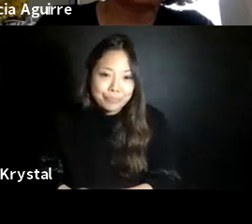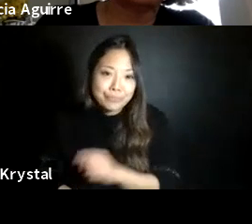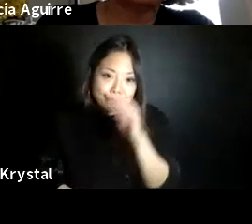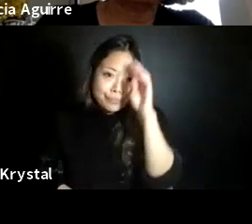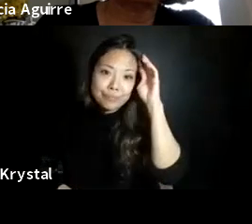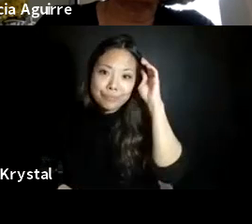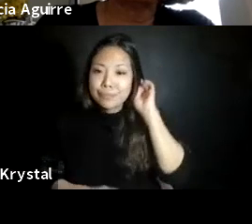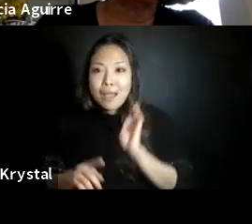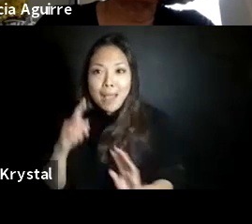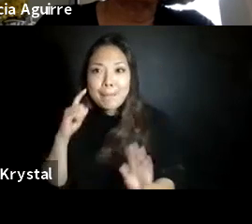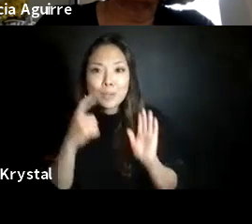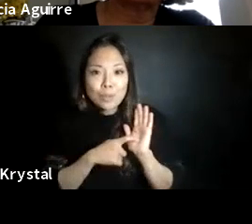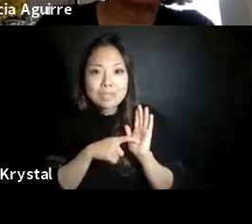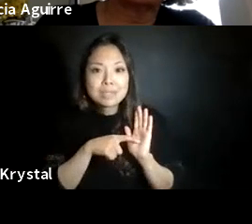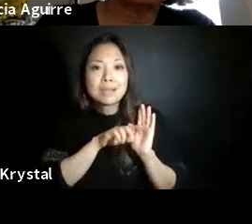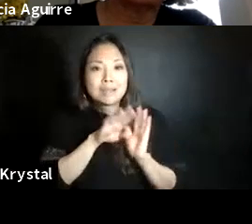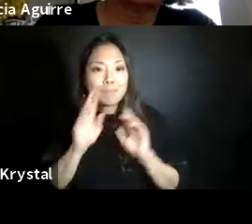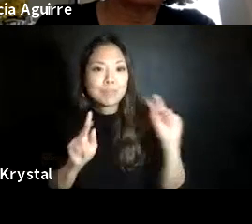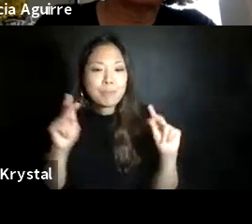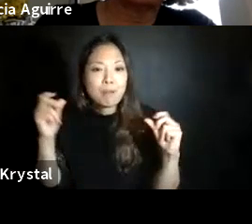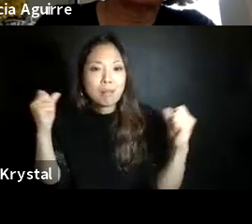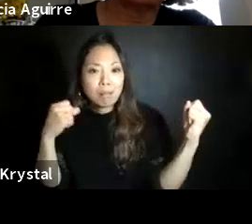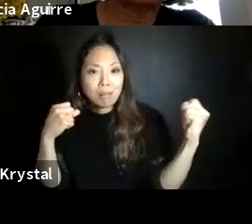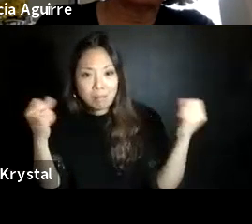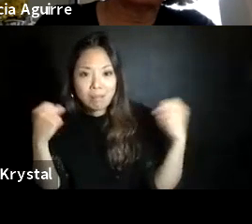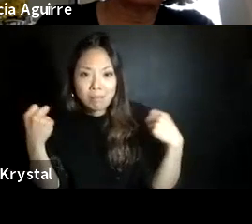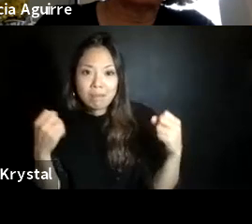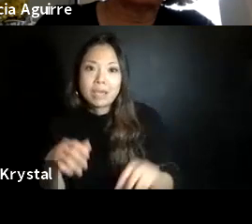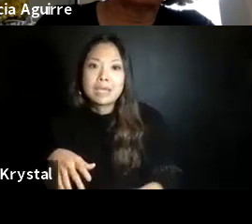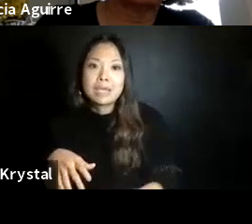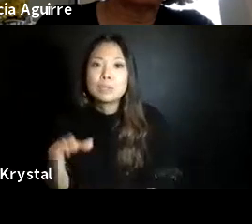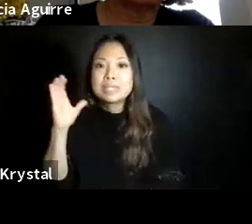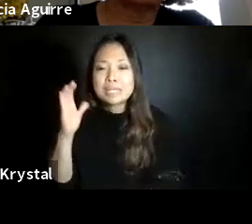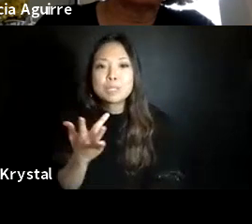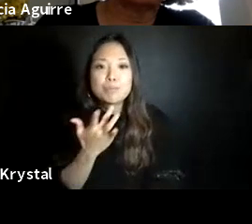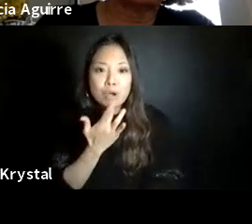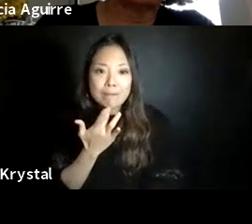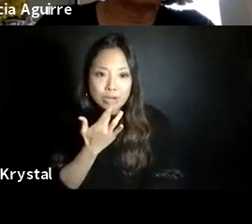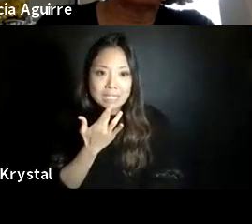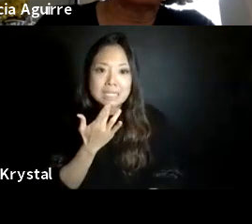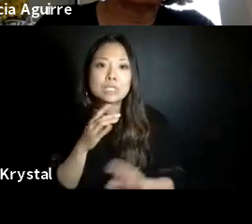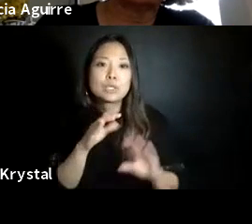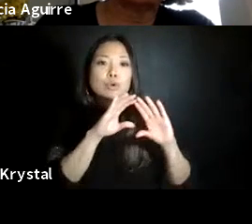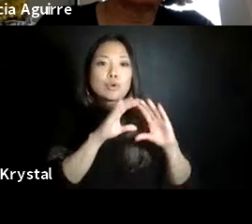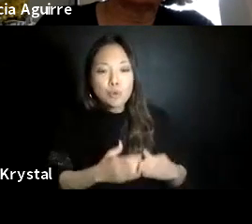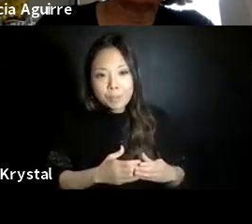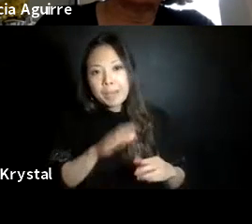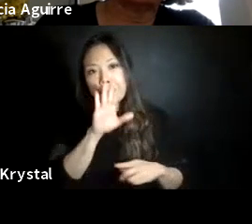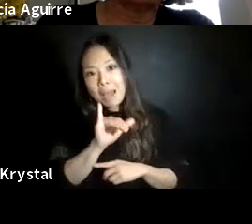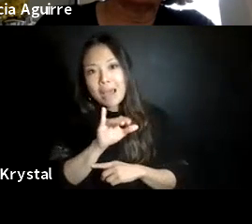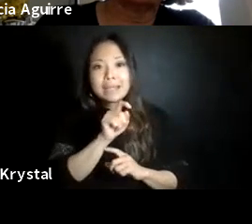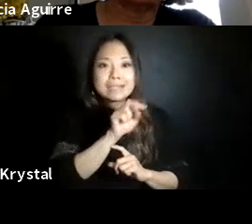at the heads nodding, and it sounds to me like the preference would be some sort of grouping, whether it's by tier or census tract